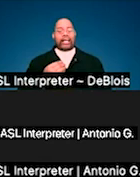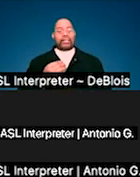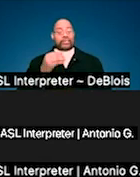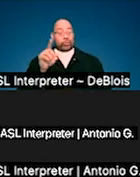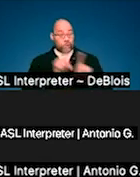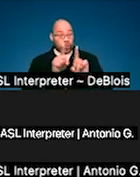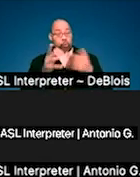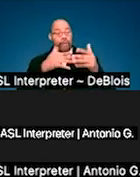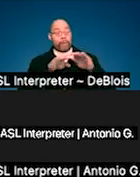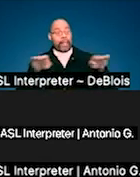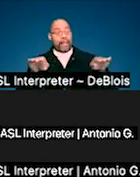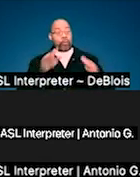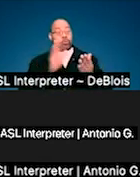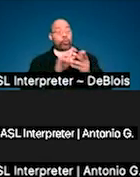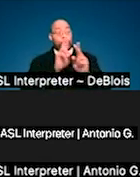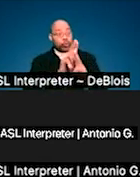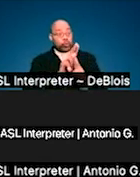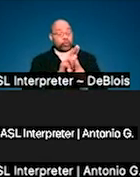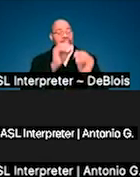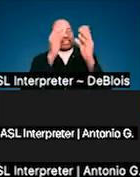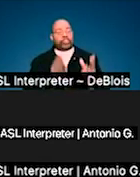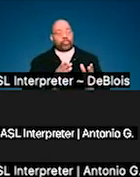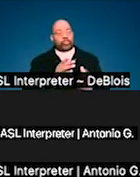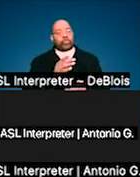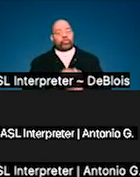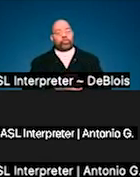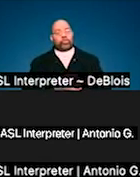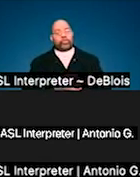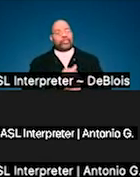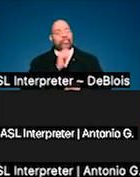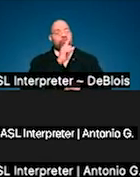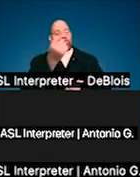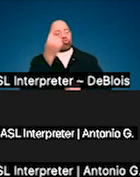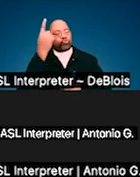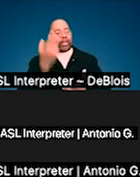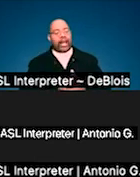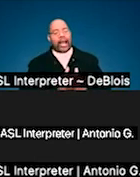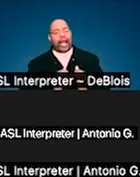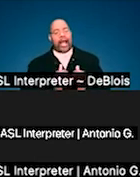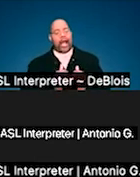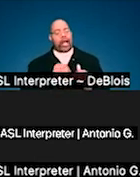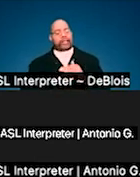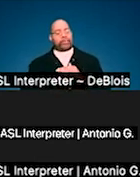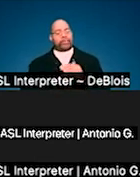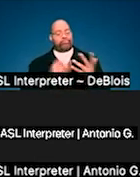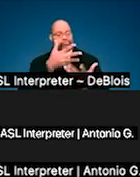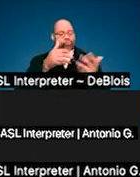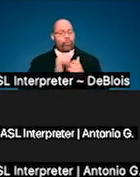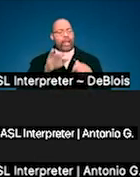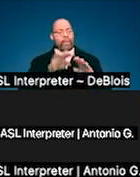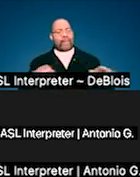whatever platform the school district uses, the teachers don't really understand how accessibility interfaces with that